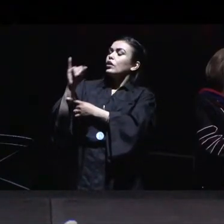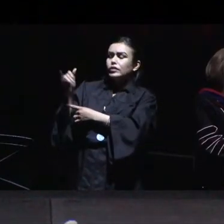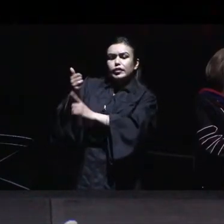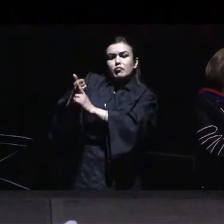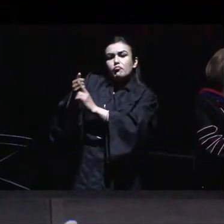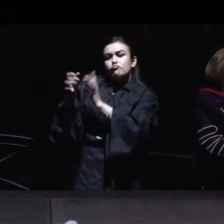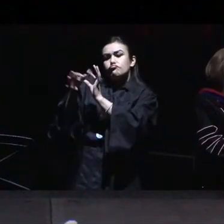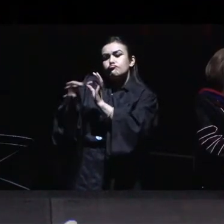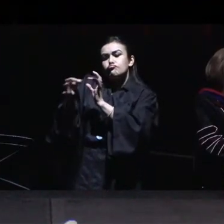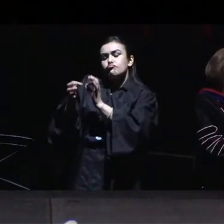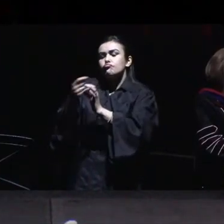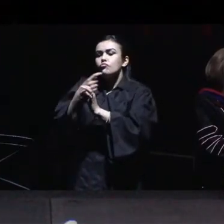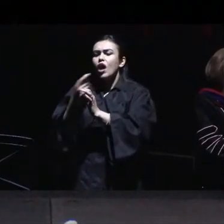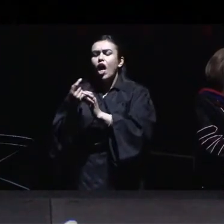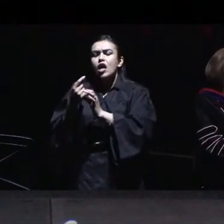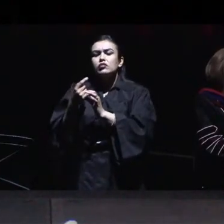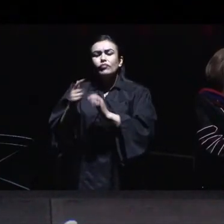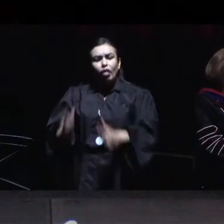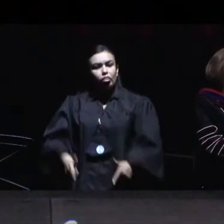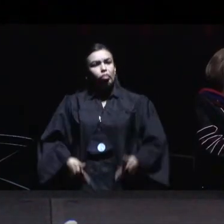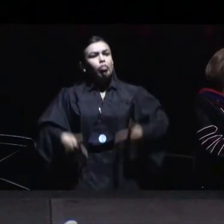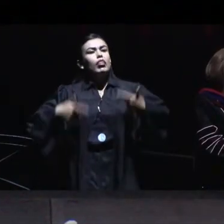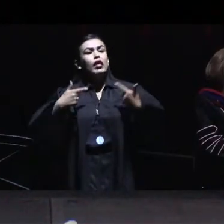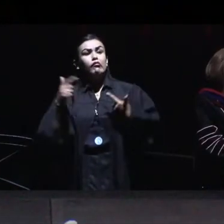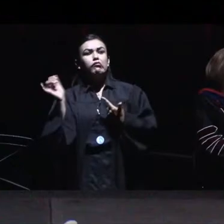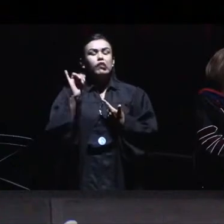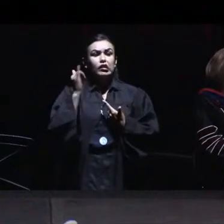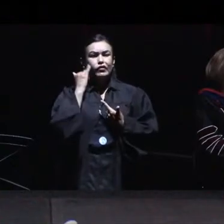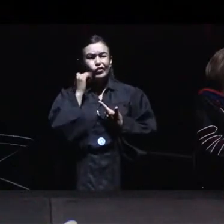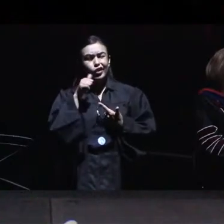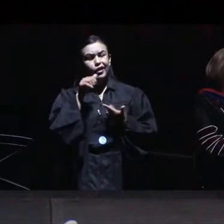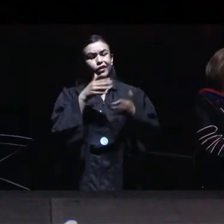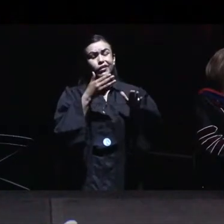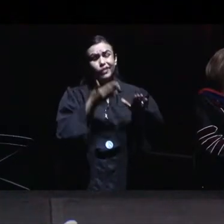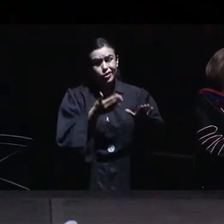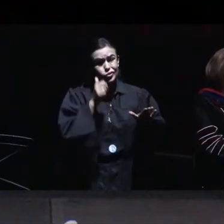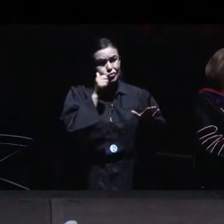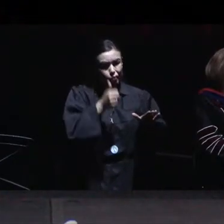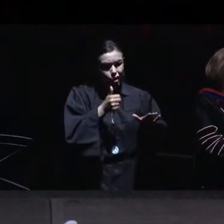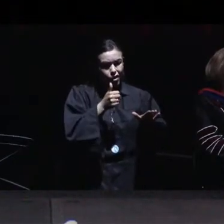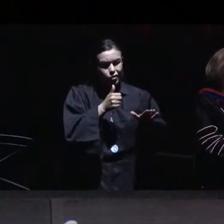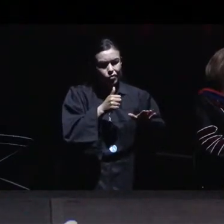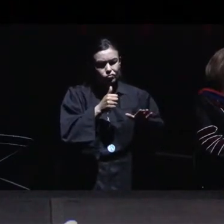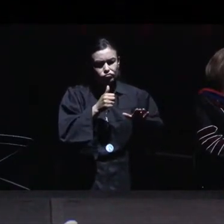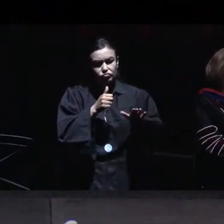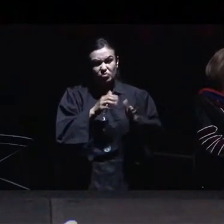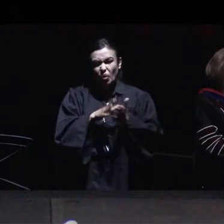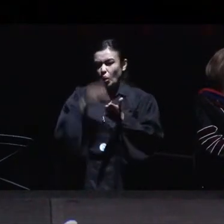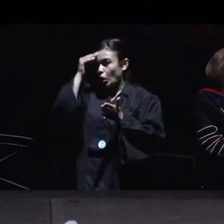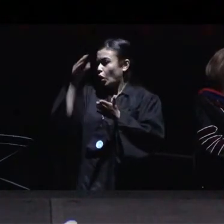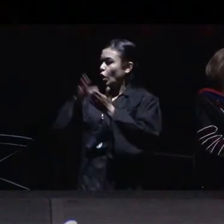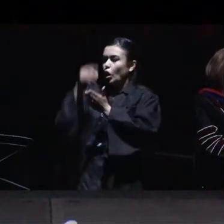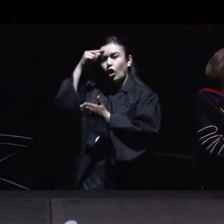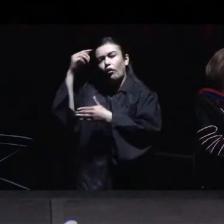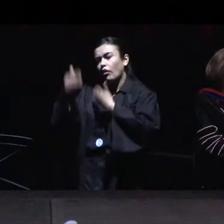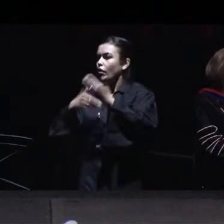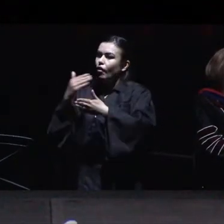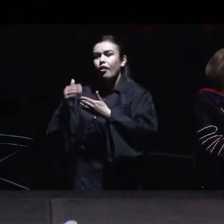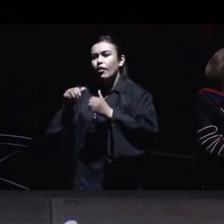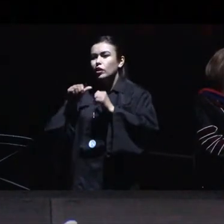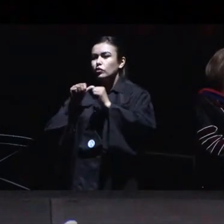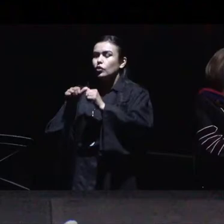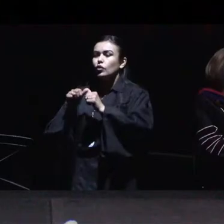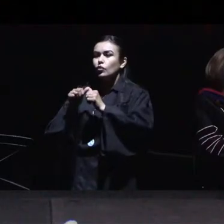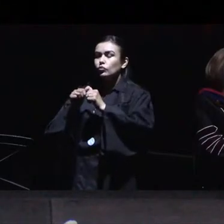live as if you were to die tomorrow, learn as if you were to live forever.